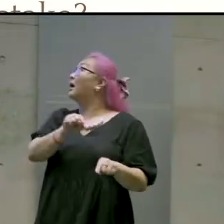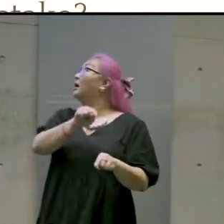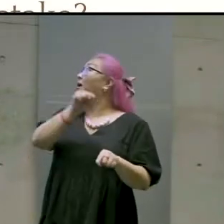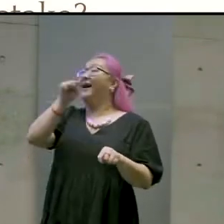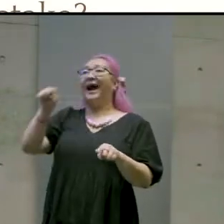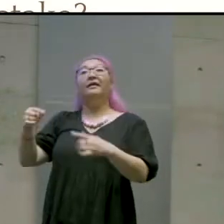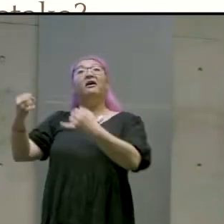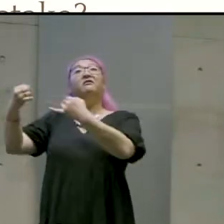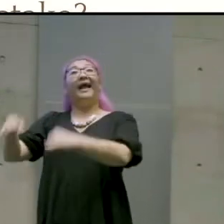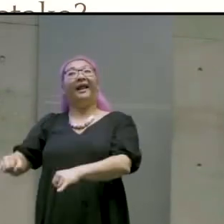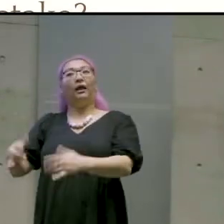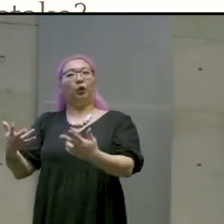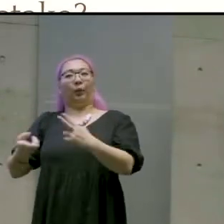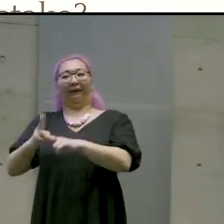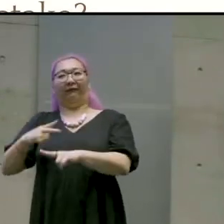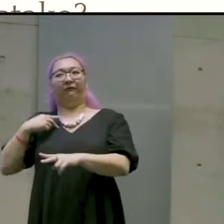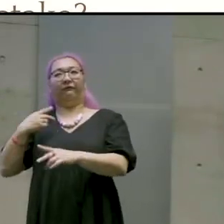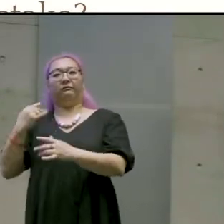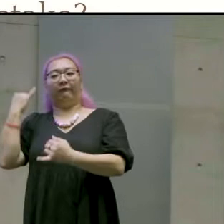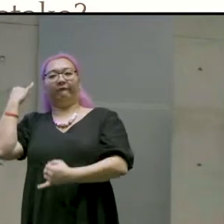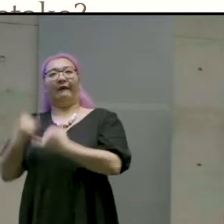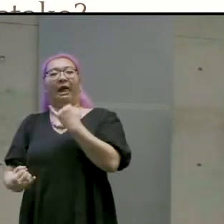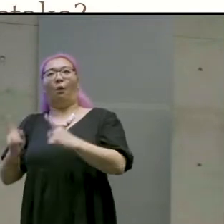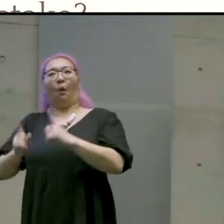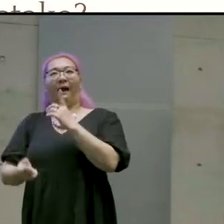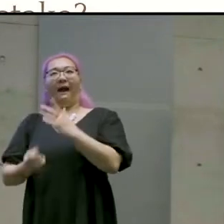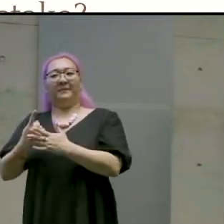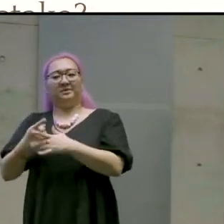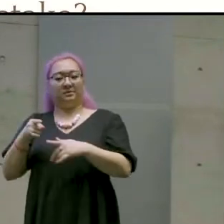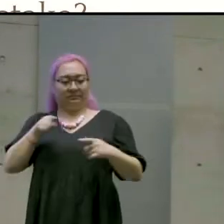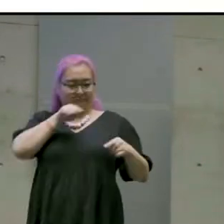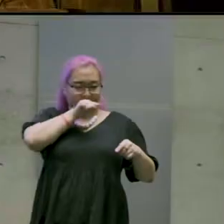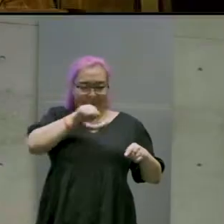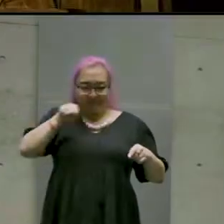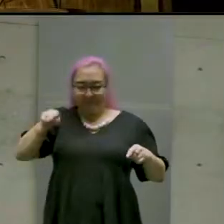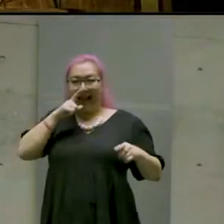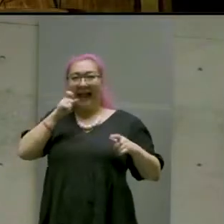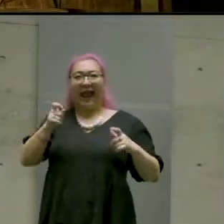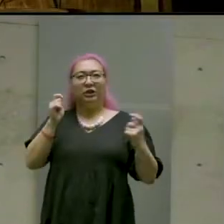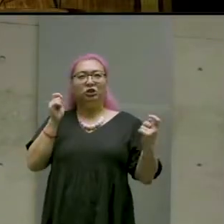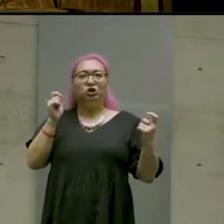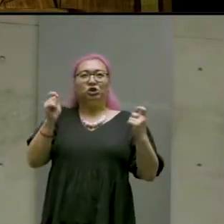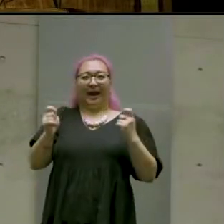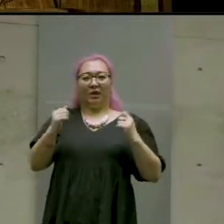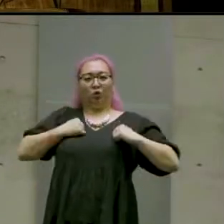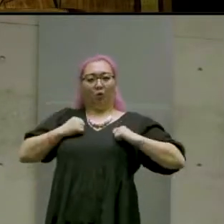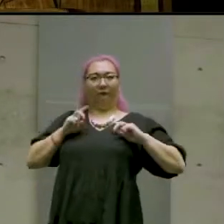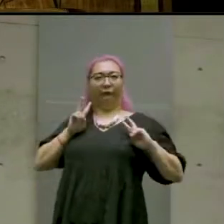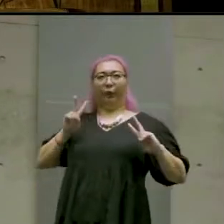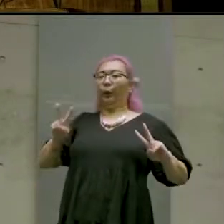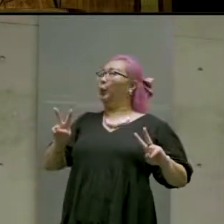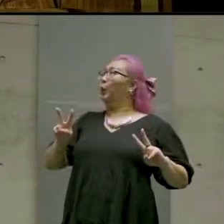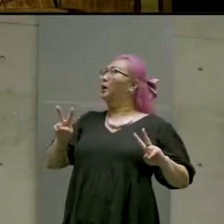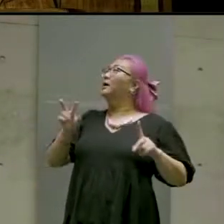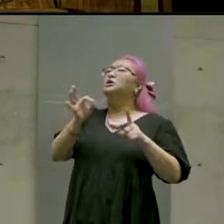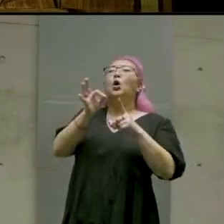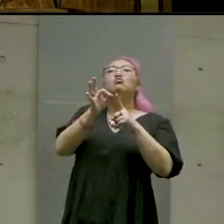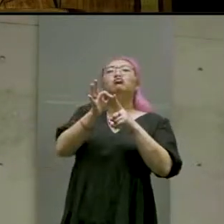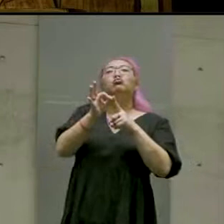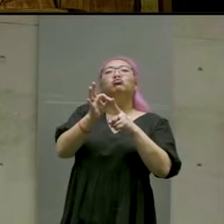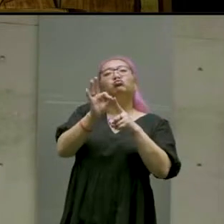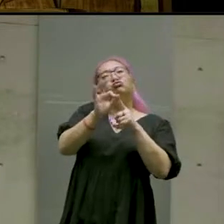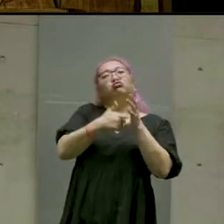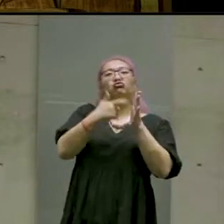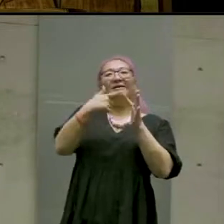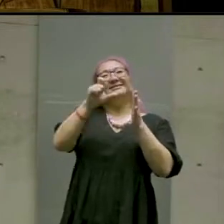happens if I get this choice wrong? And they can change how you see a choice. In terms of precedence, I'm going to just draw your attention to